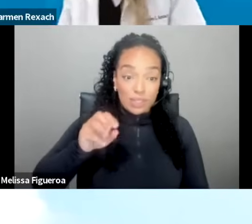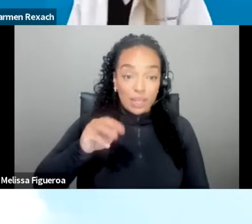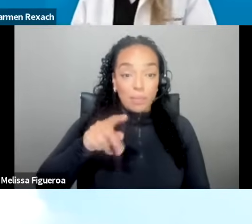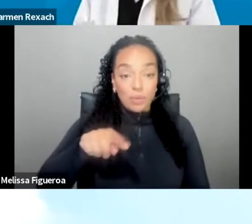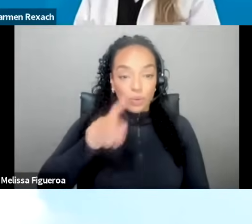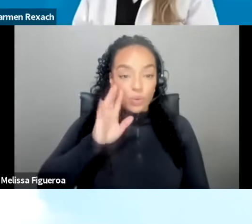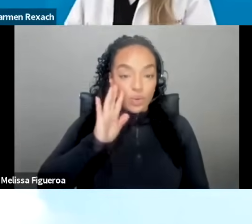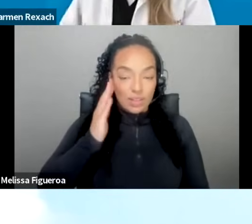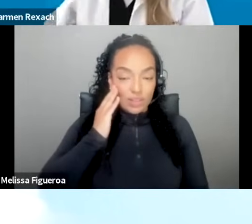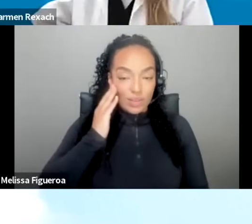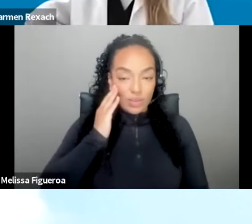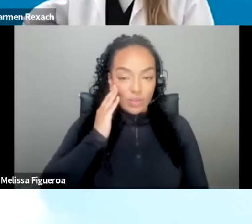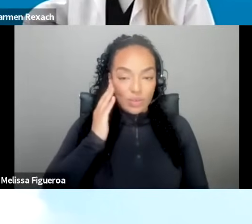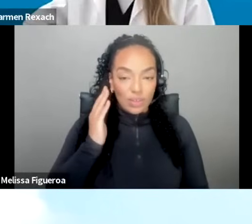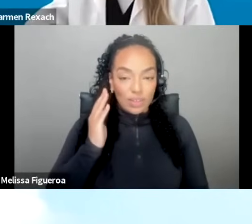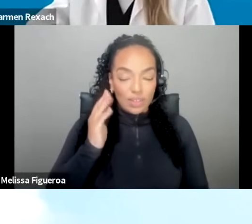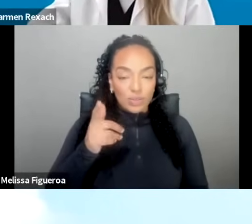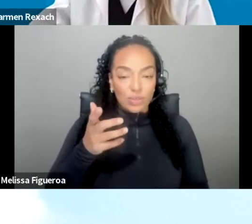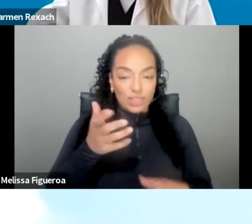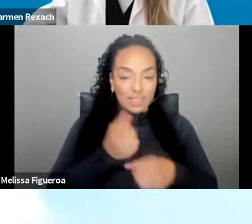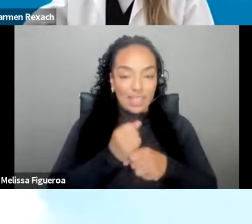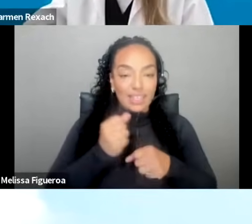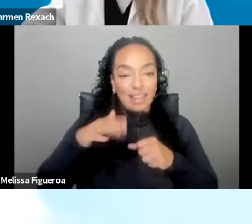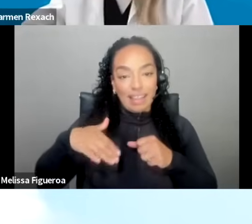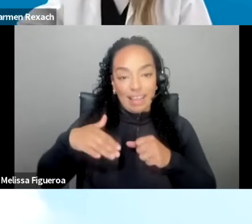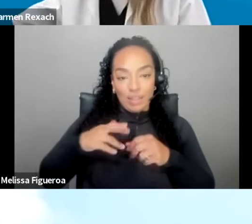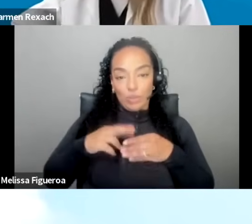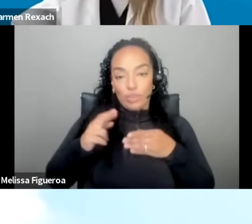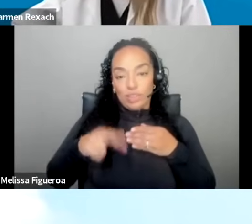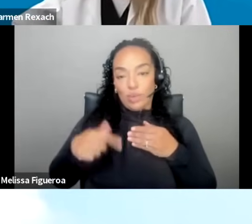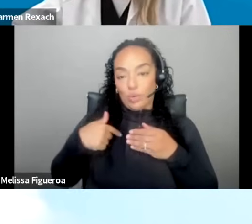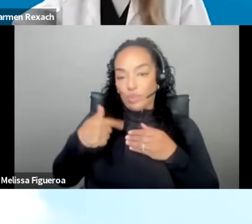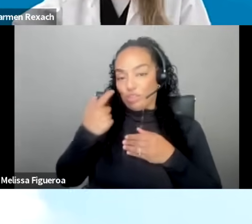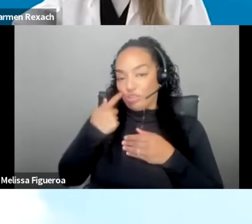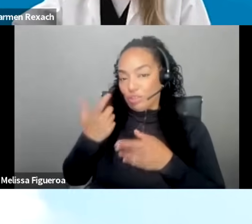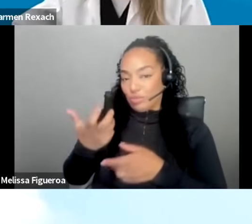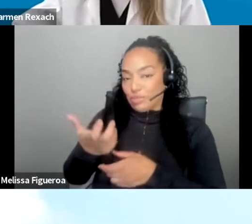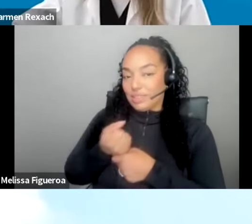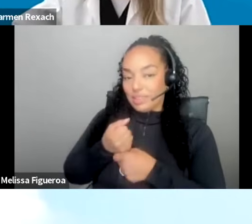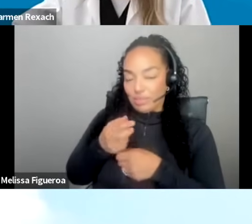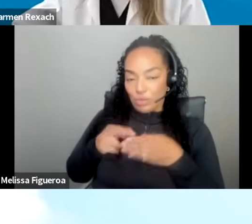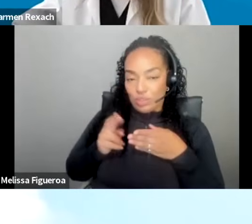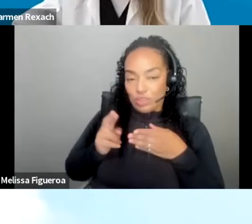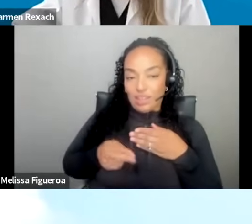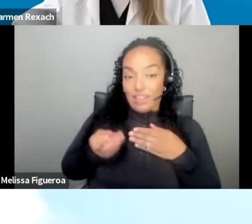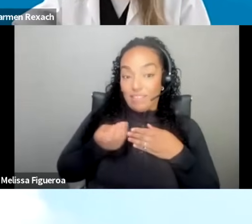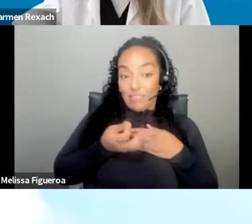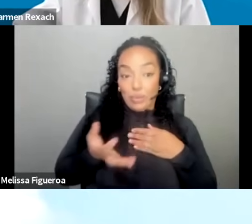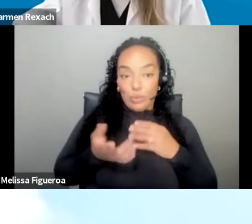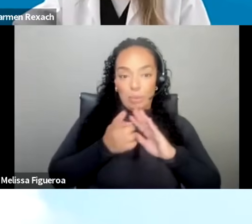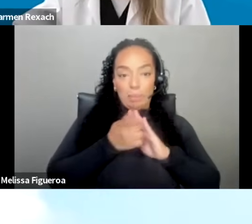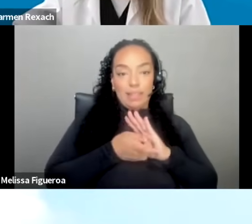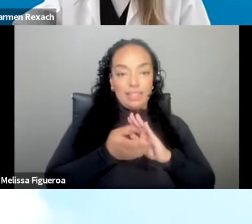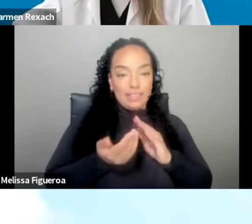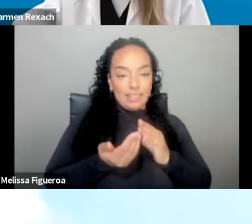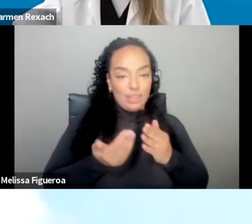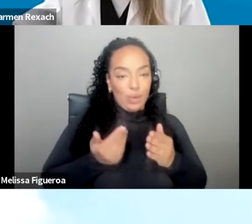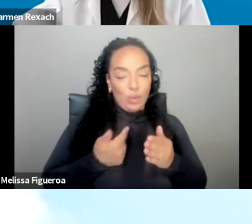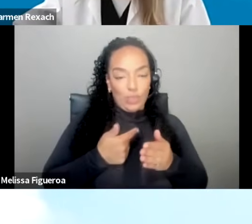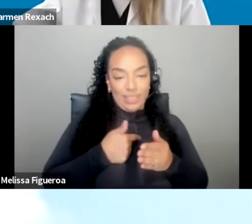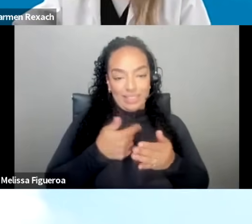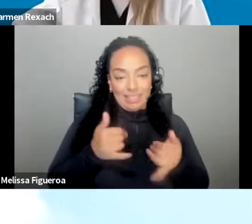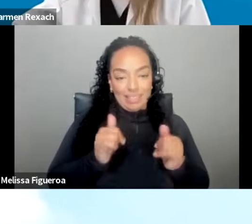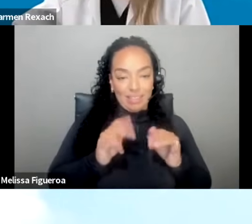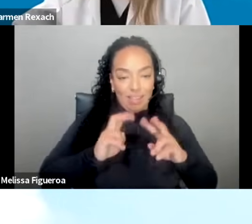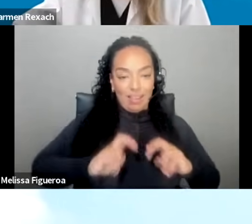late breaking results. So we've just received some results a few minutes ago, and we're still analyzing them. But